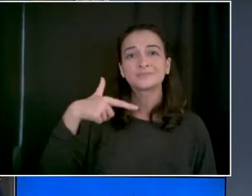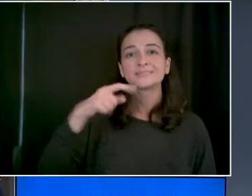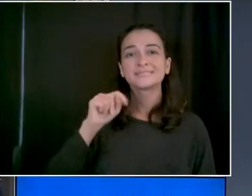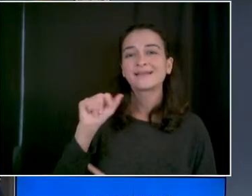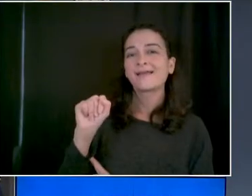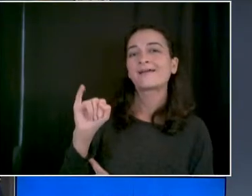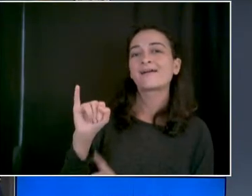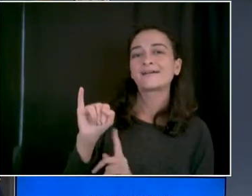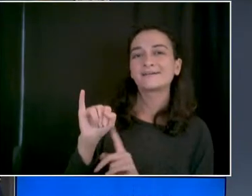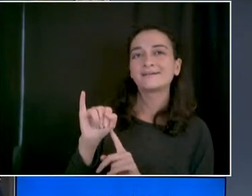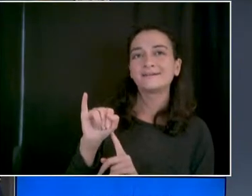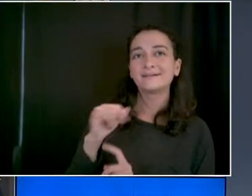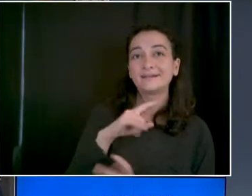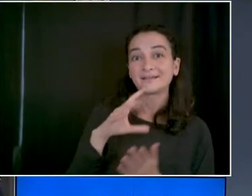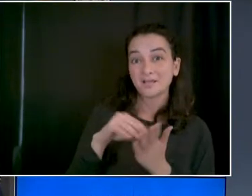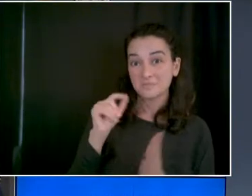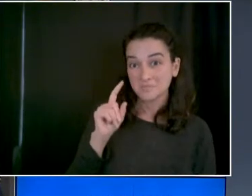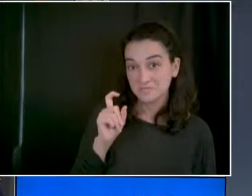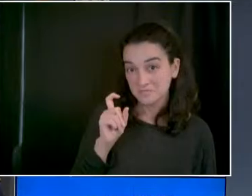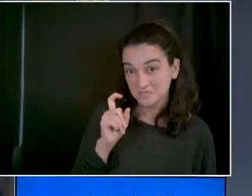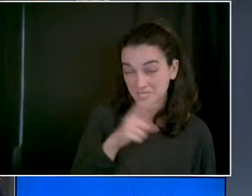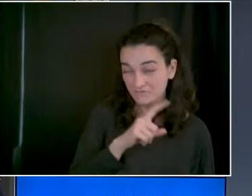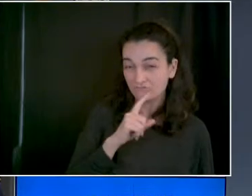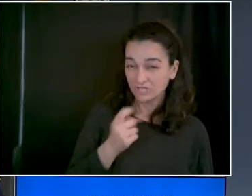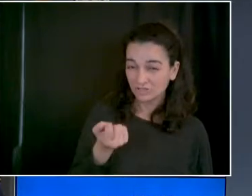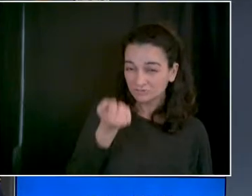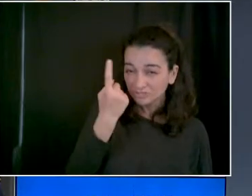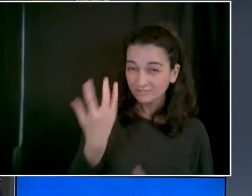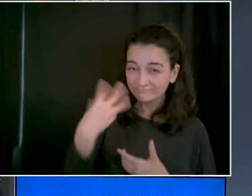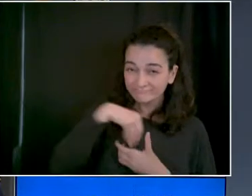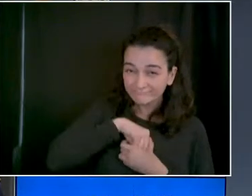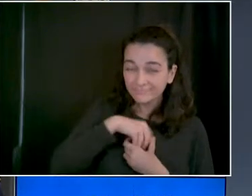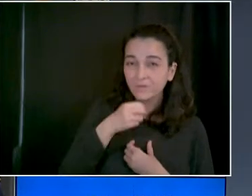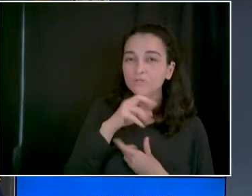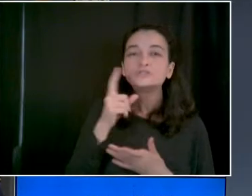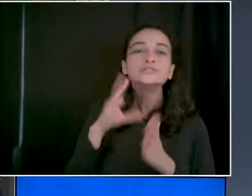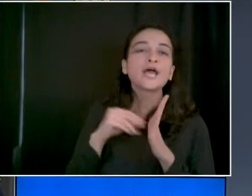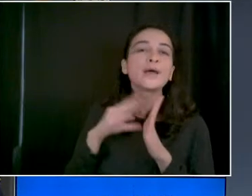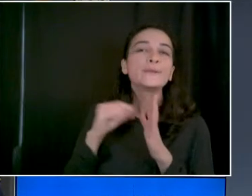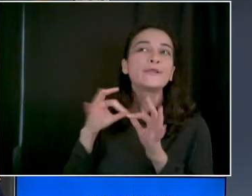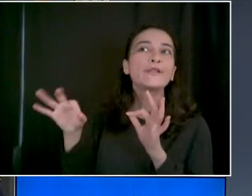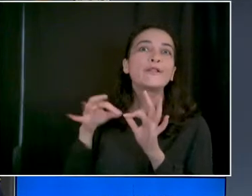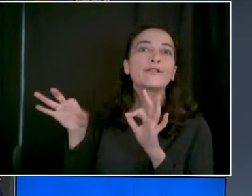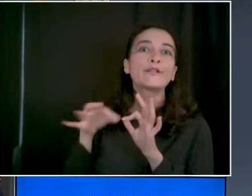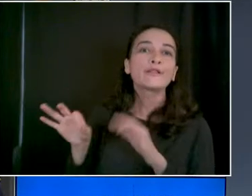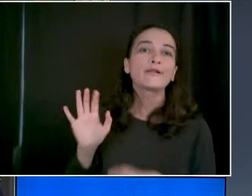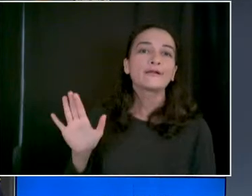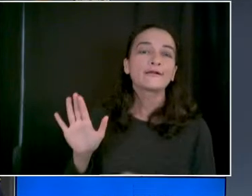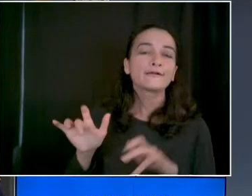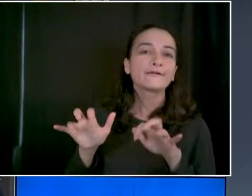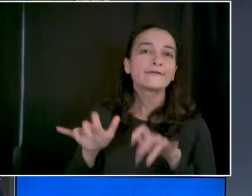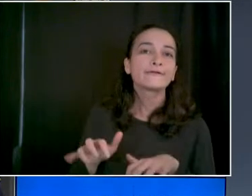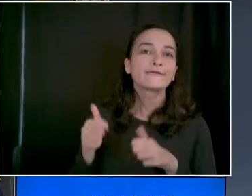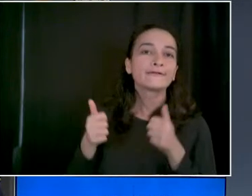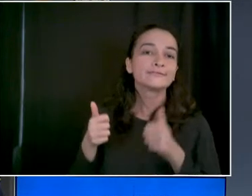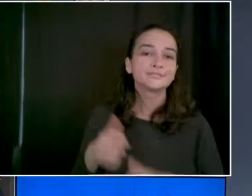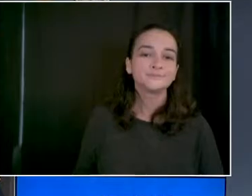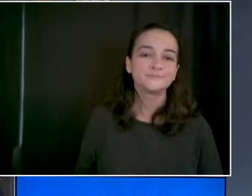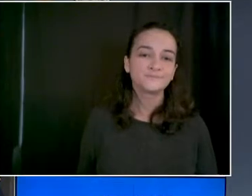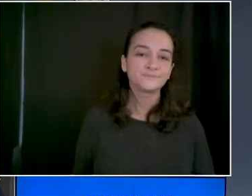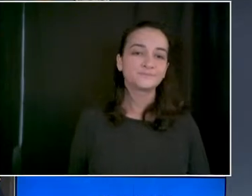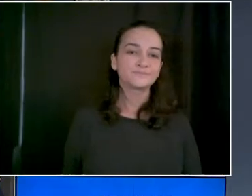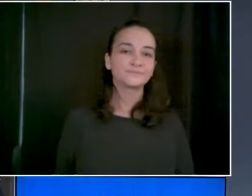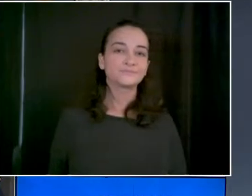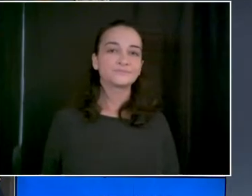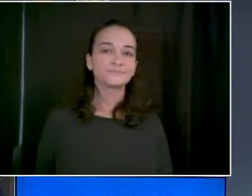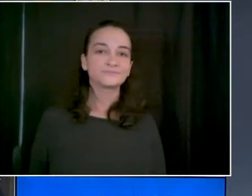Hello, Mr. Mayor. How are you? Again. But this time I want to ask you, 100 days of President Trump passed. These 100 days, how